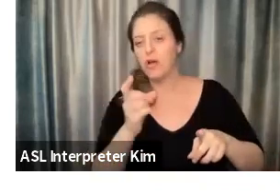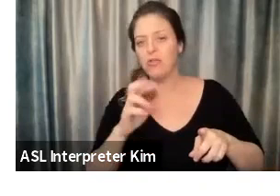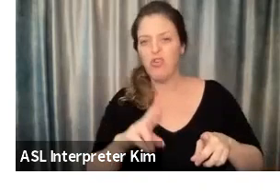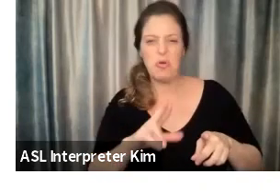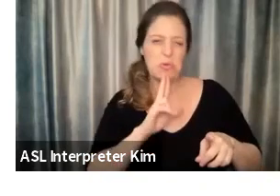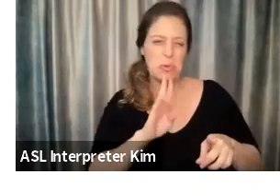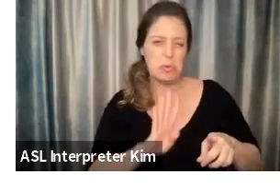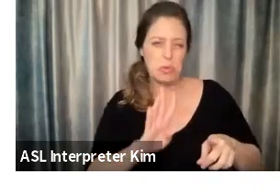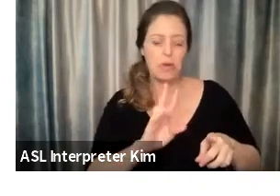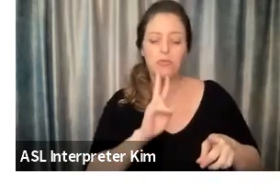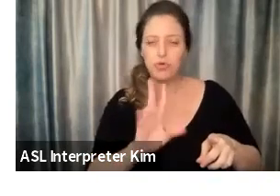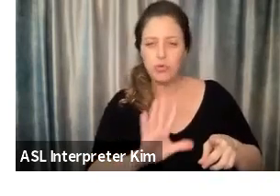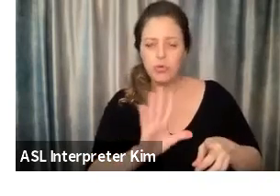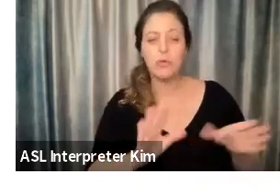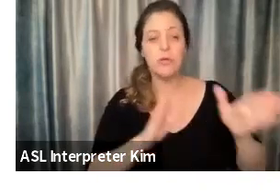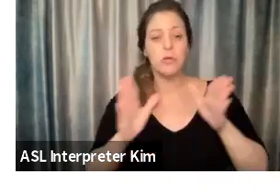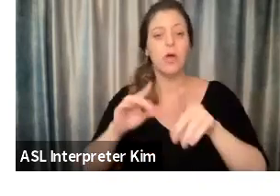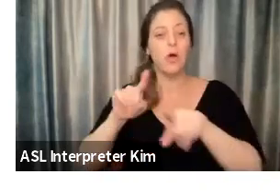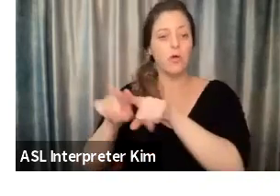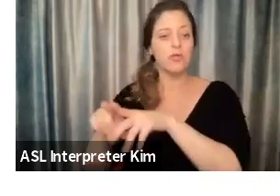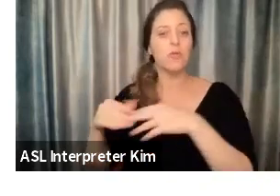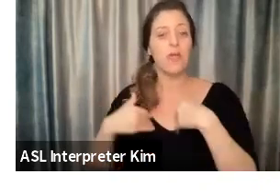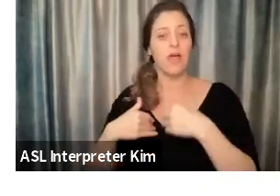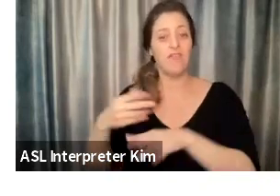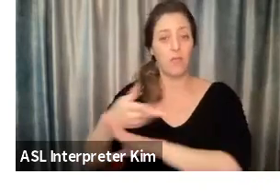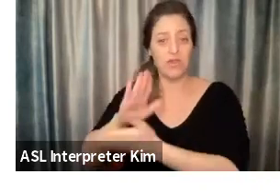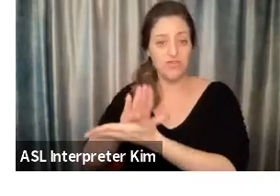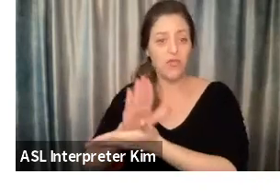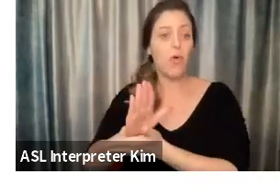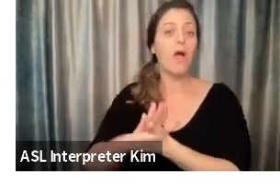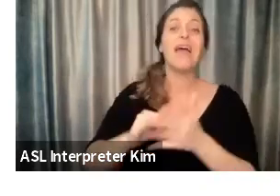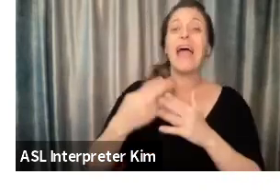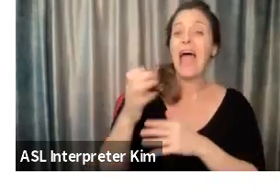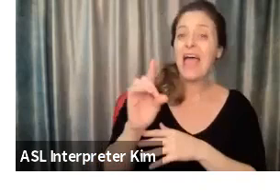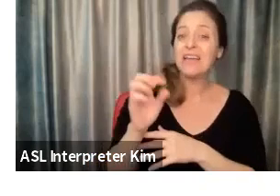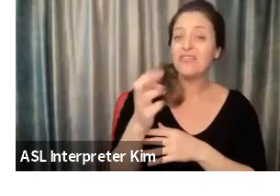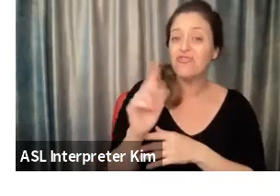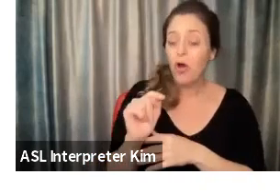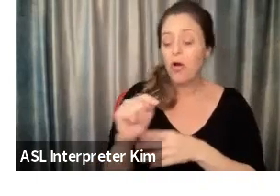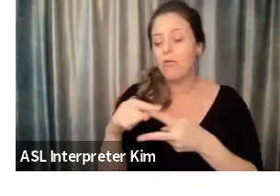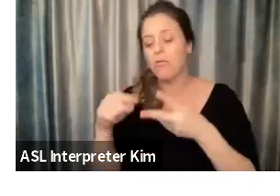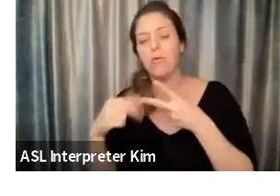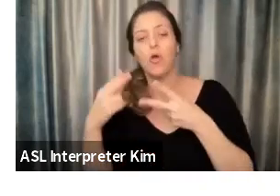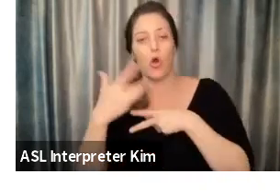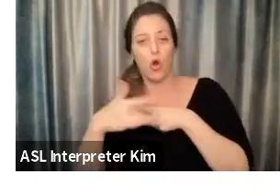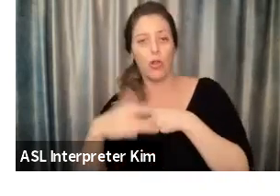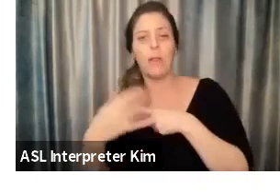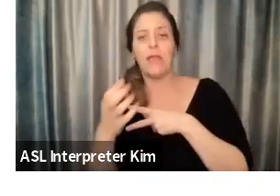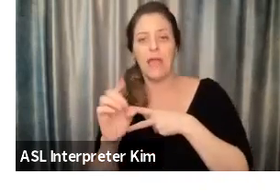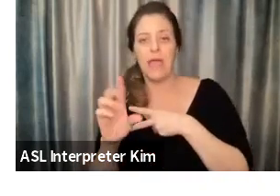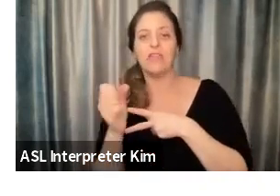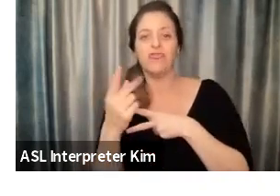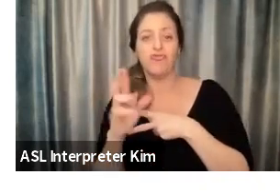offer Head Start and early Head Start. If you have any questions or concerns, or would you like to contact